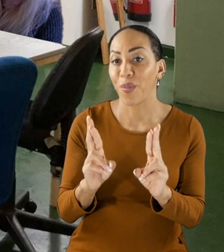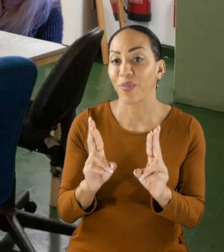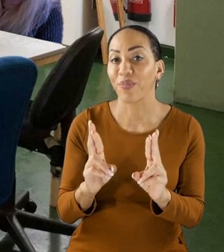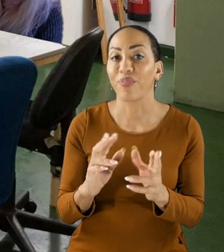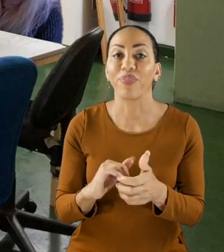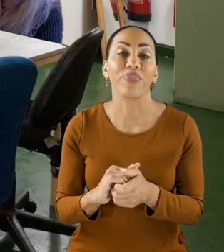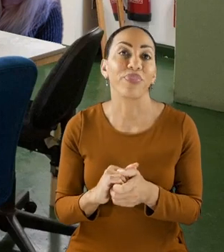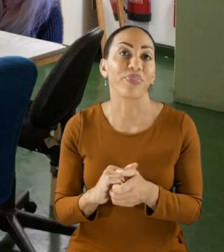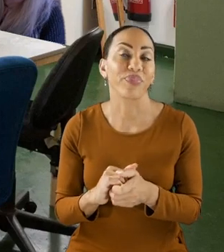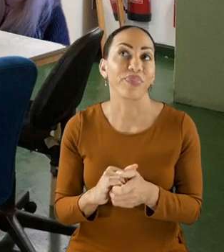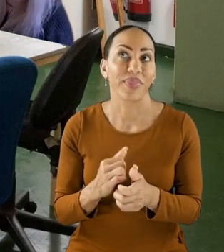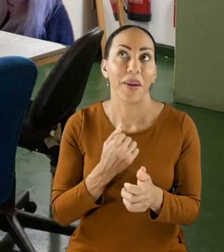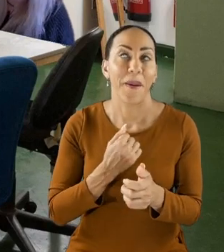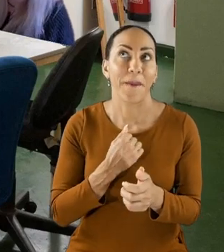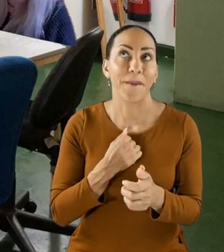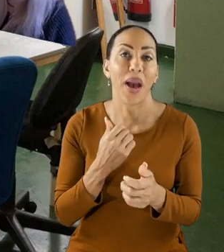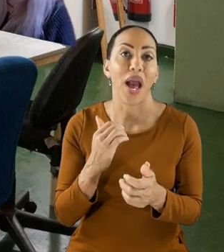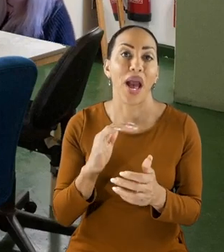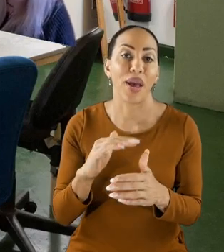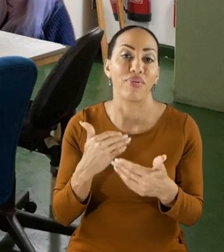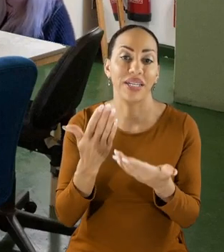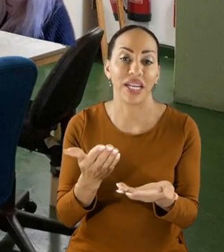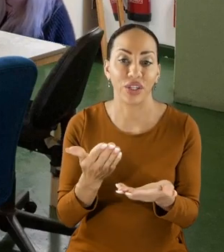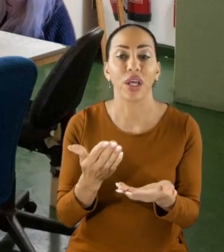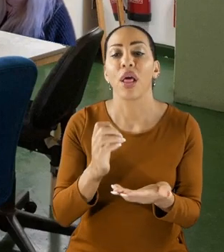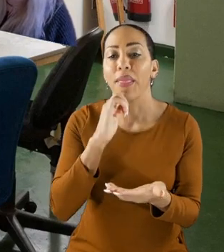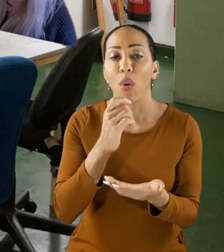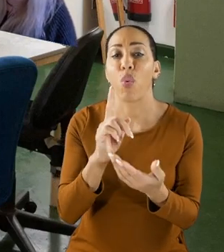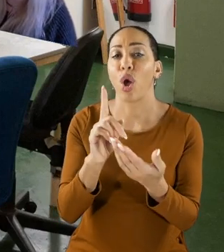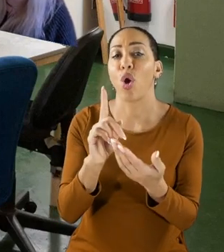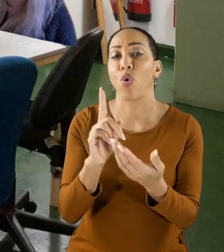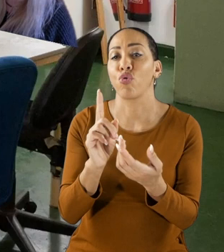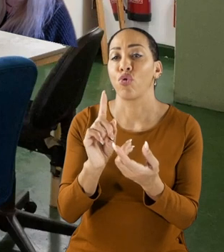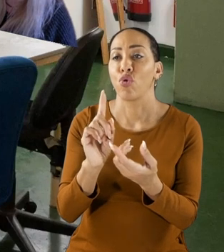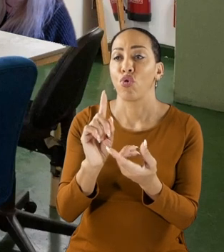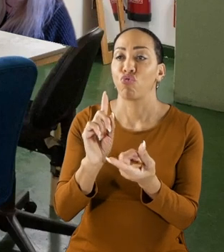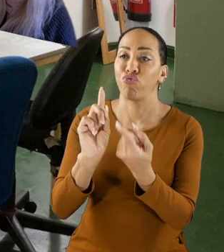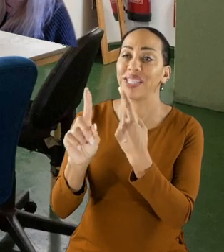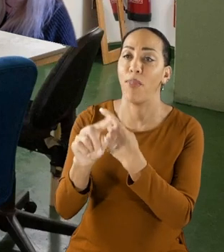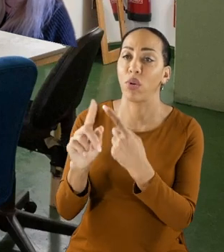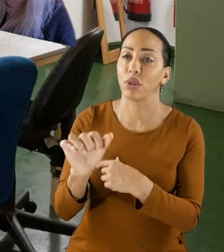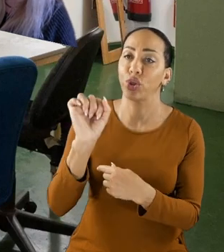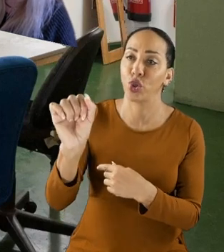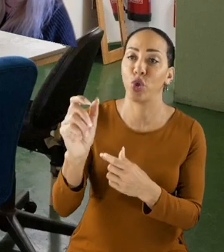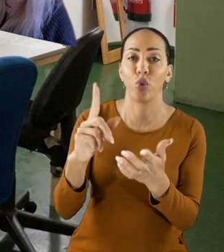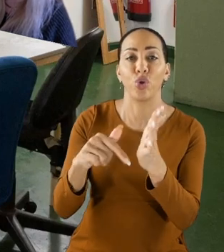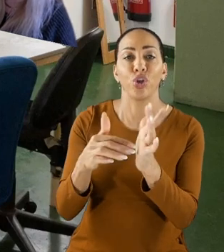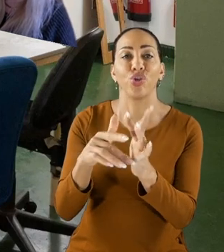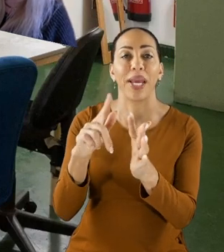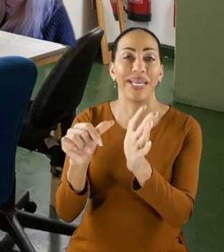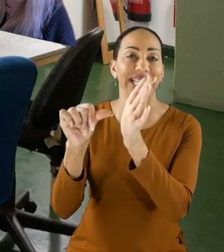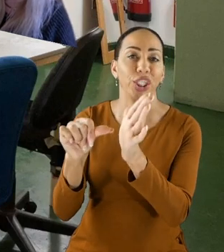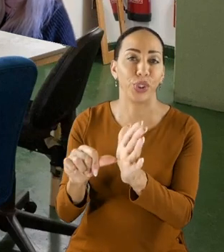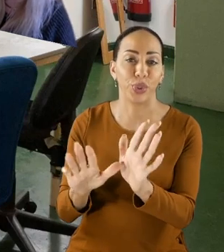there are some things I'm going to be talking about in my presentation that answer directly some of the questions and issues that Jamie has